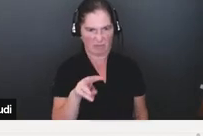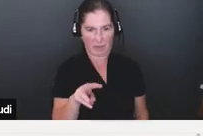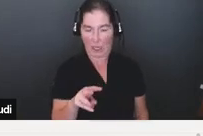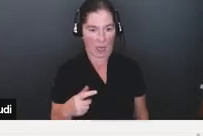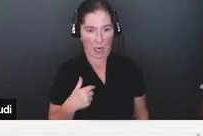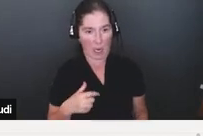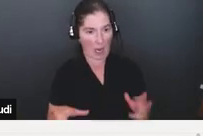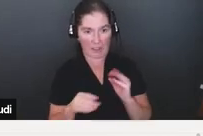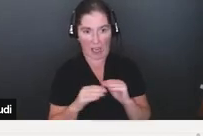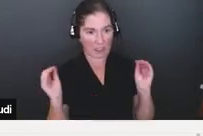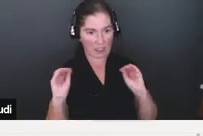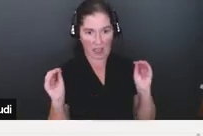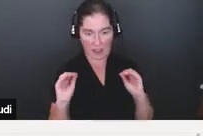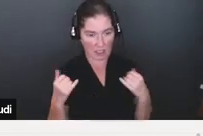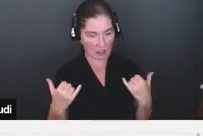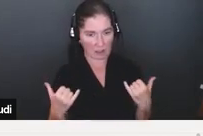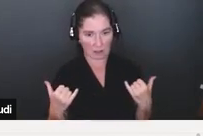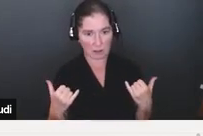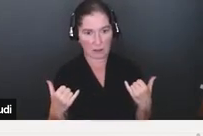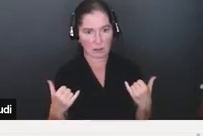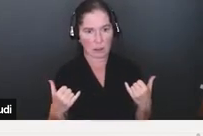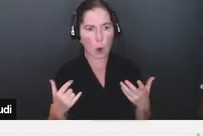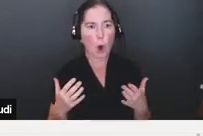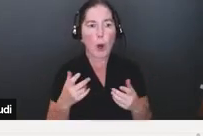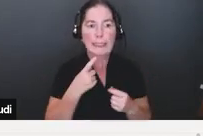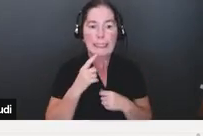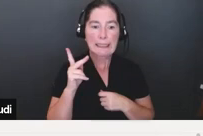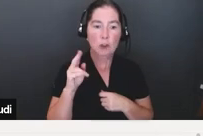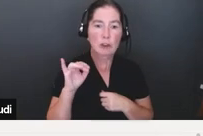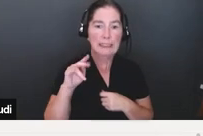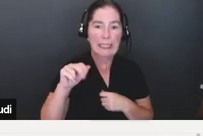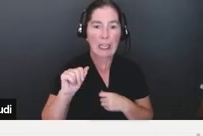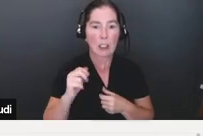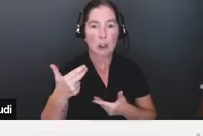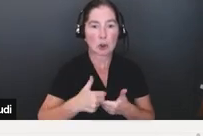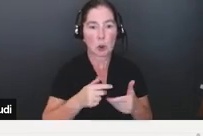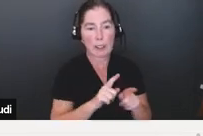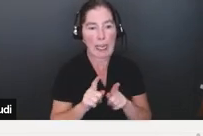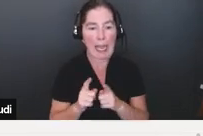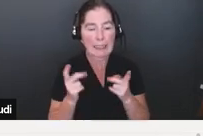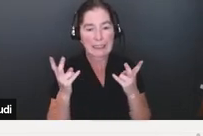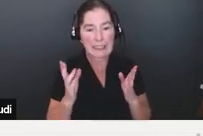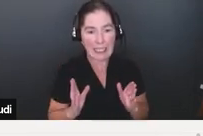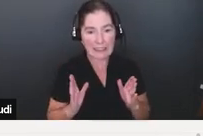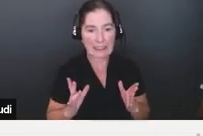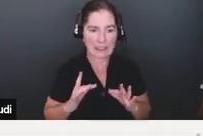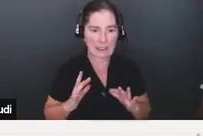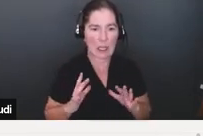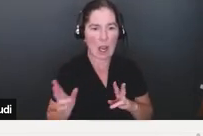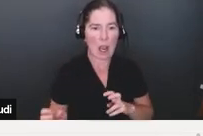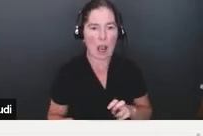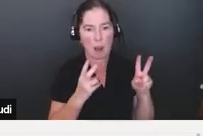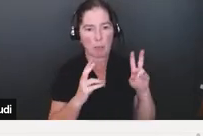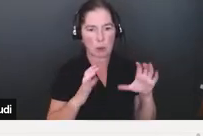on my stream right now, although it sees, oh, Christina, you joined as a guest to the team. Awesome, you got my invite. Upload class materials